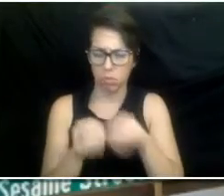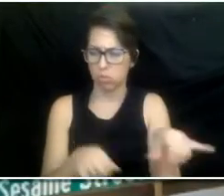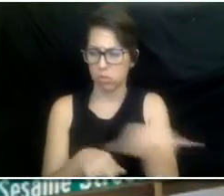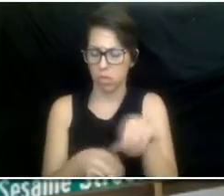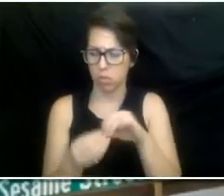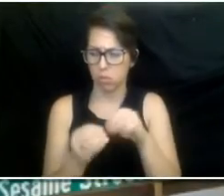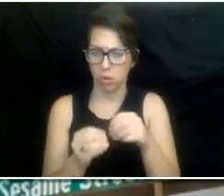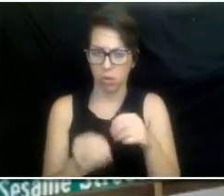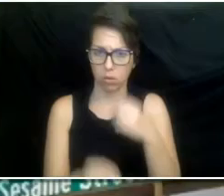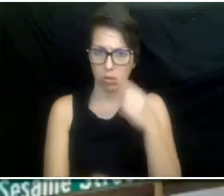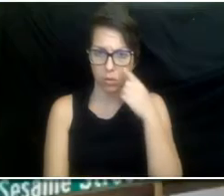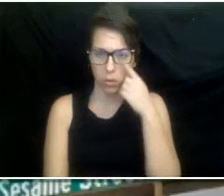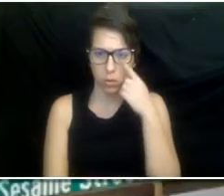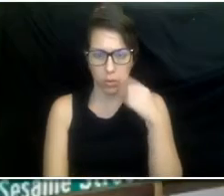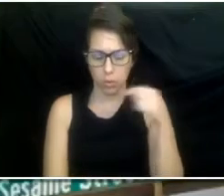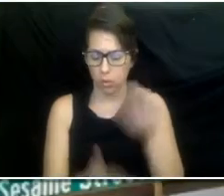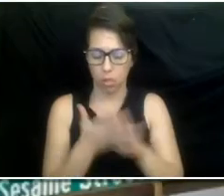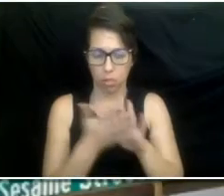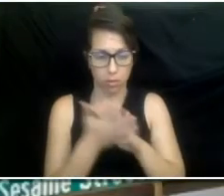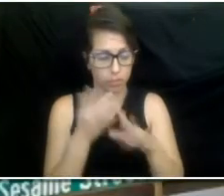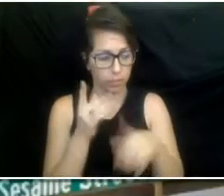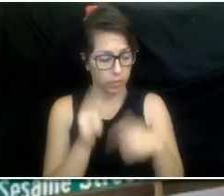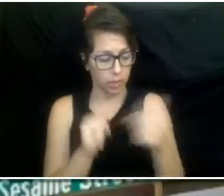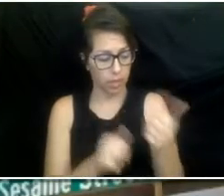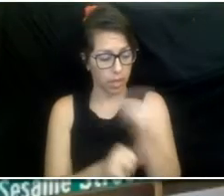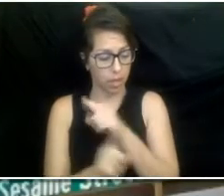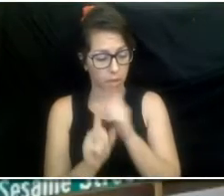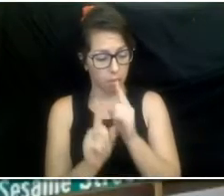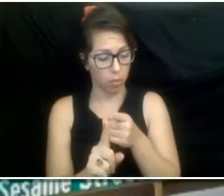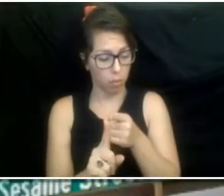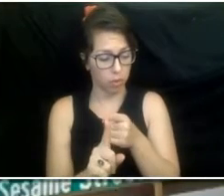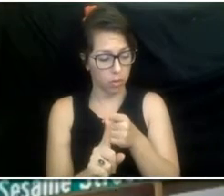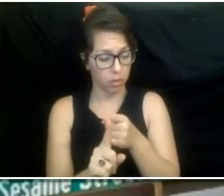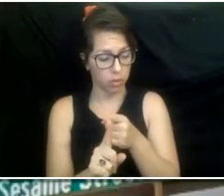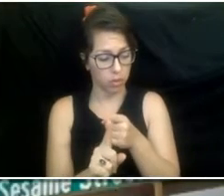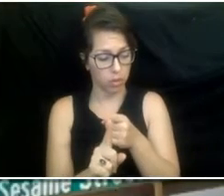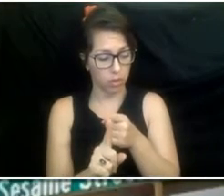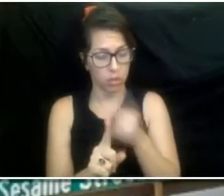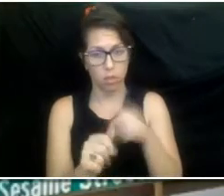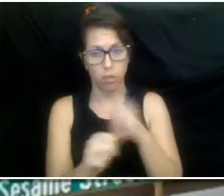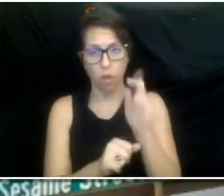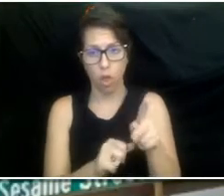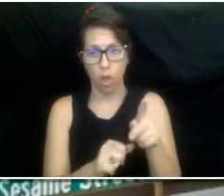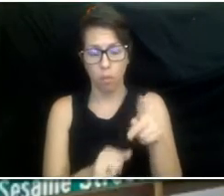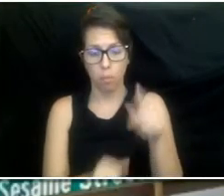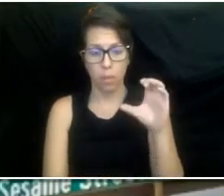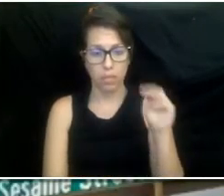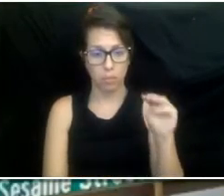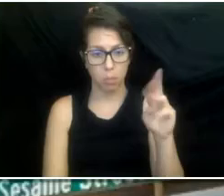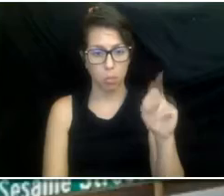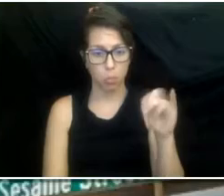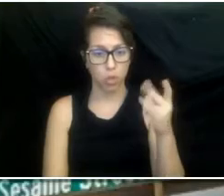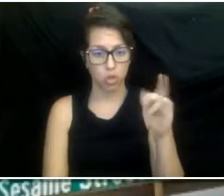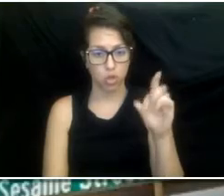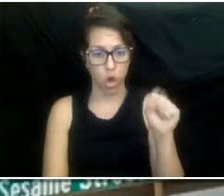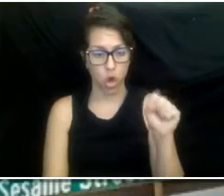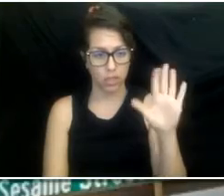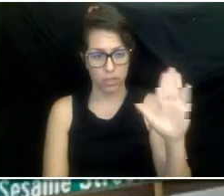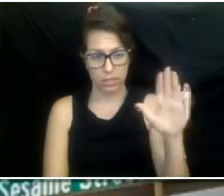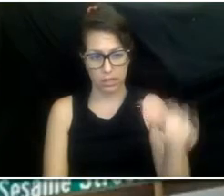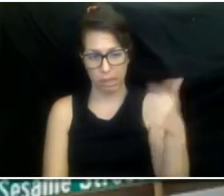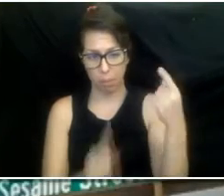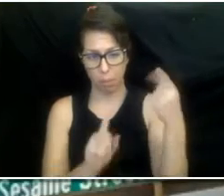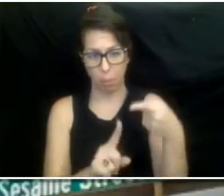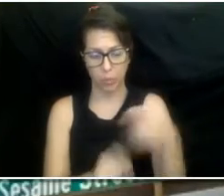their work and they do an amazing job uh it is concerning that the number